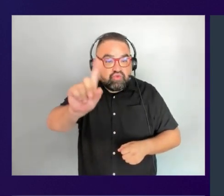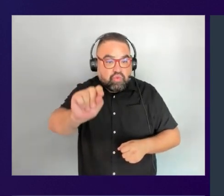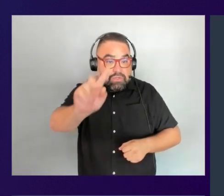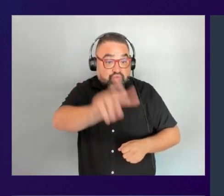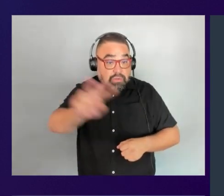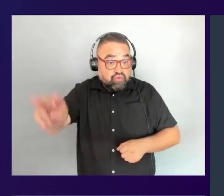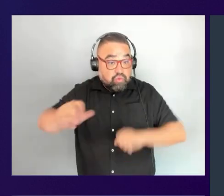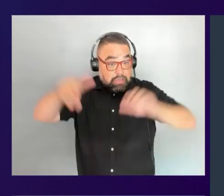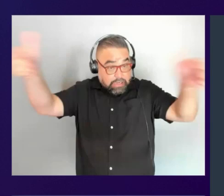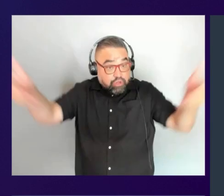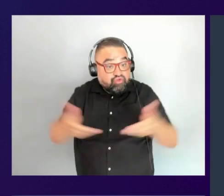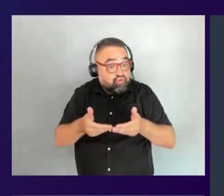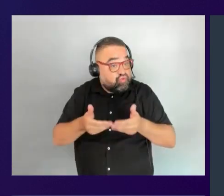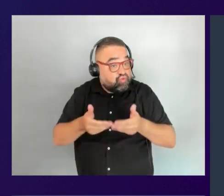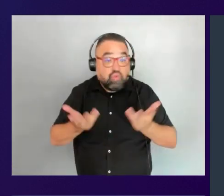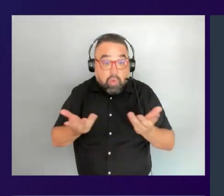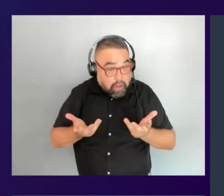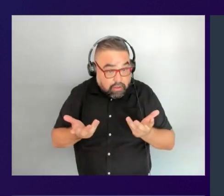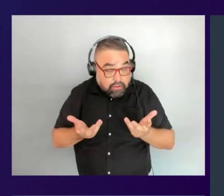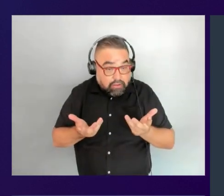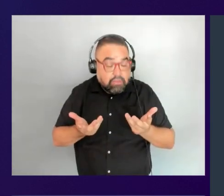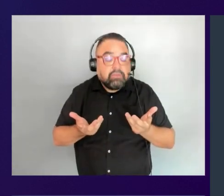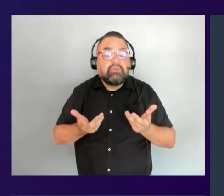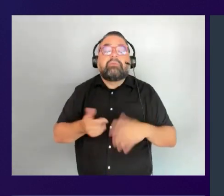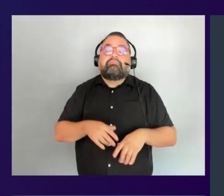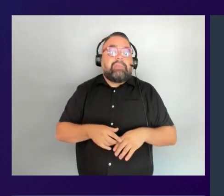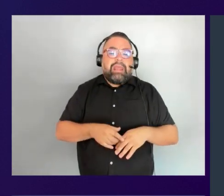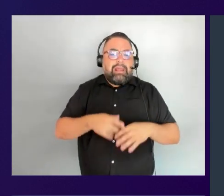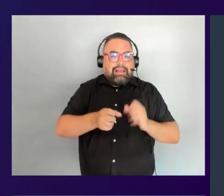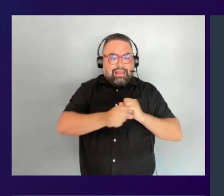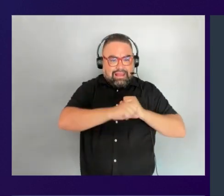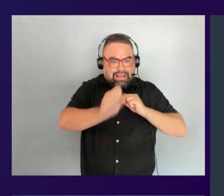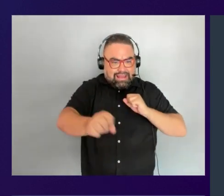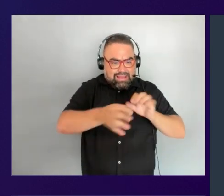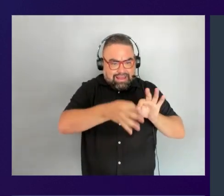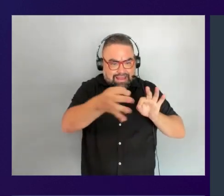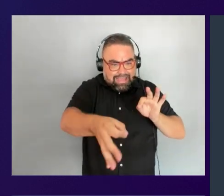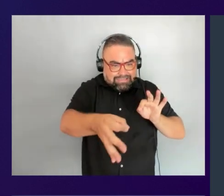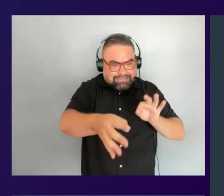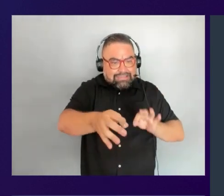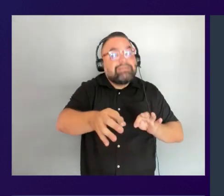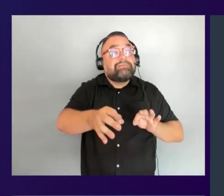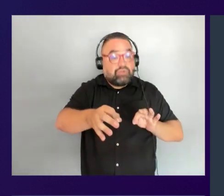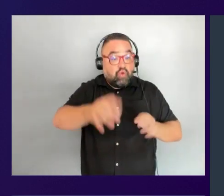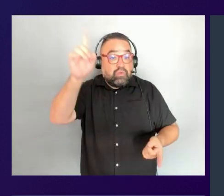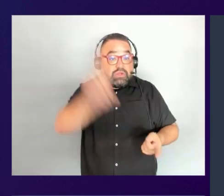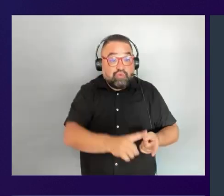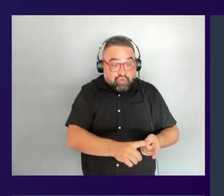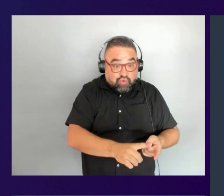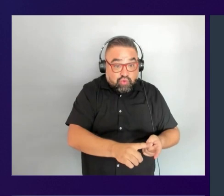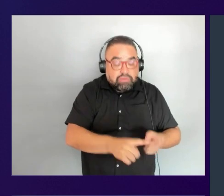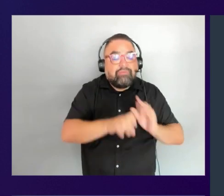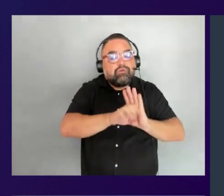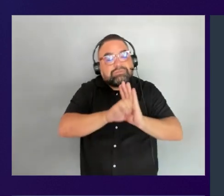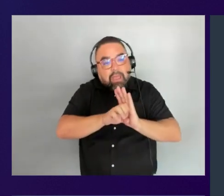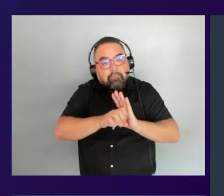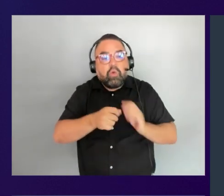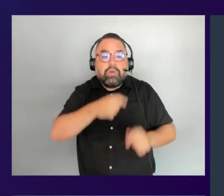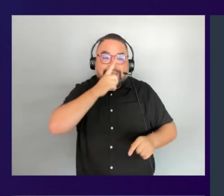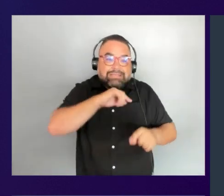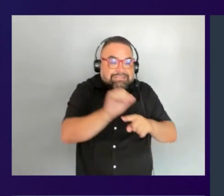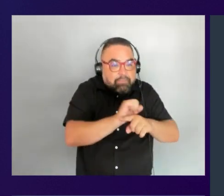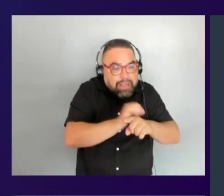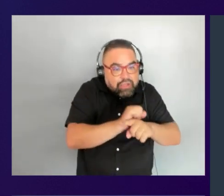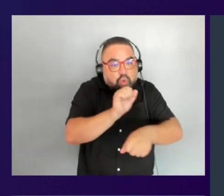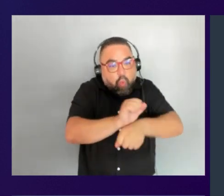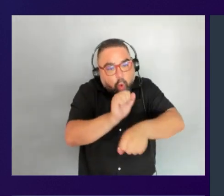we reduced the latency by 2x, where customers running things like financial risk simulation workloads just